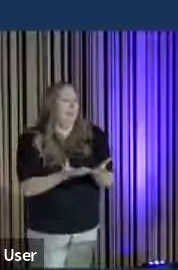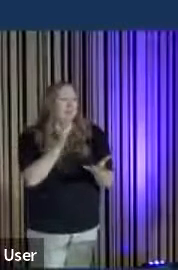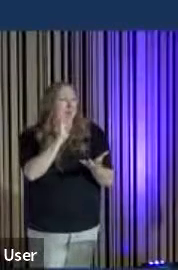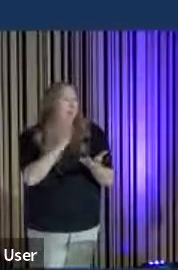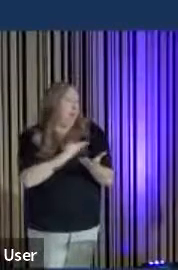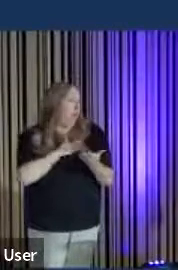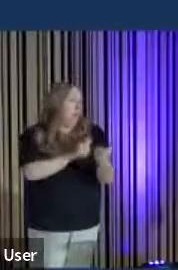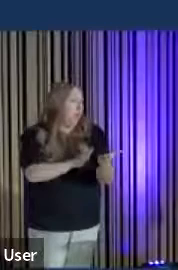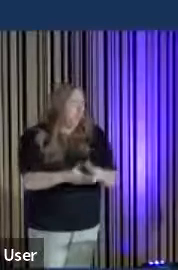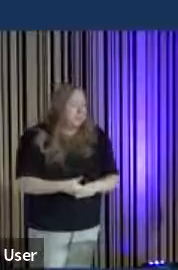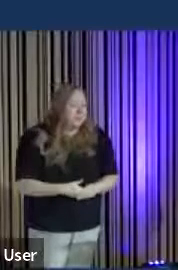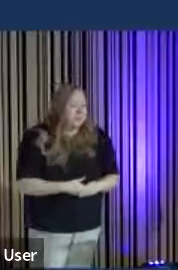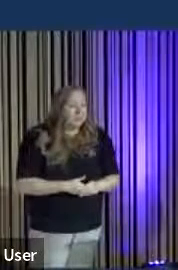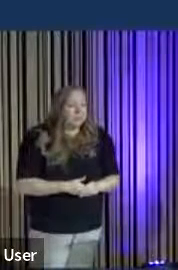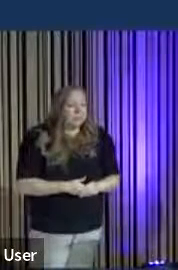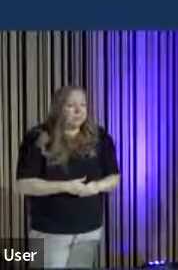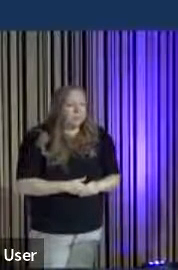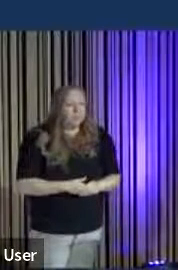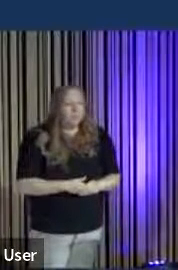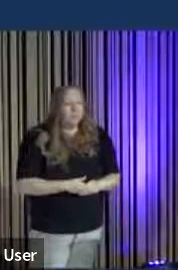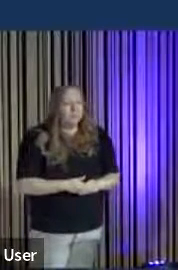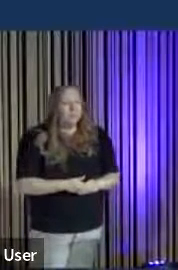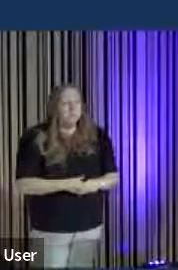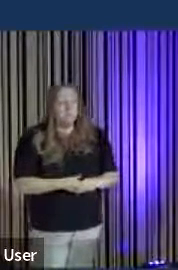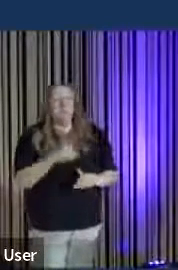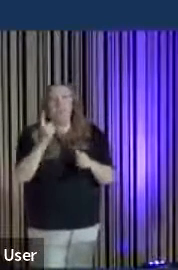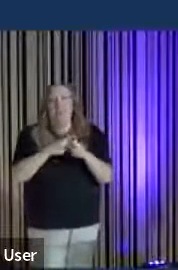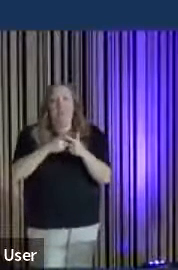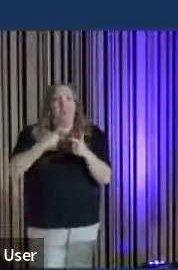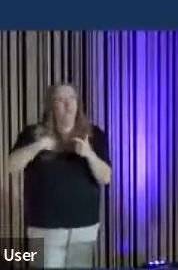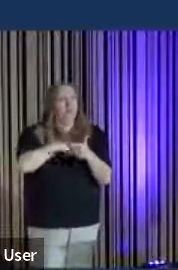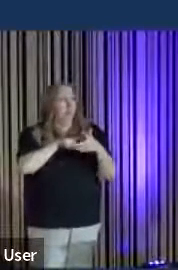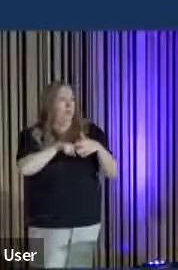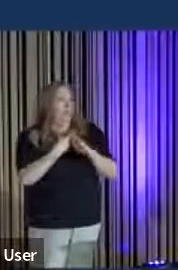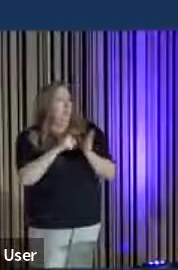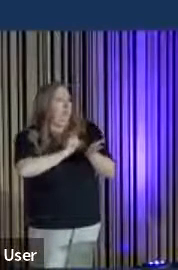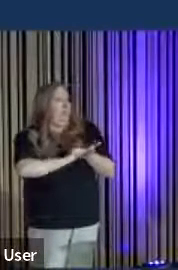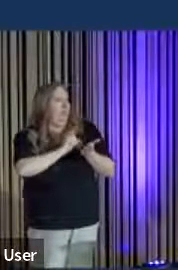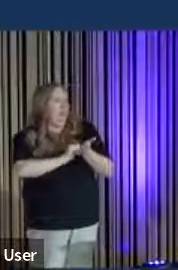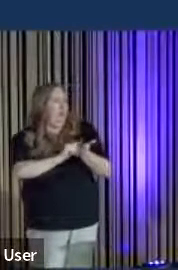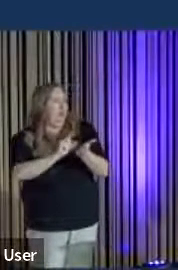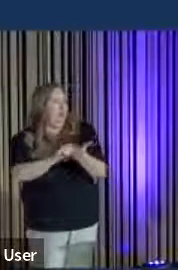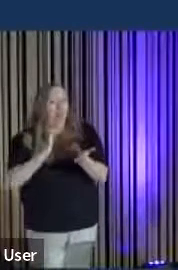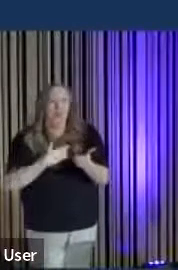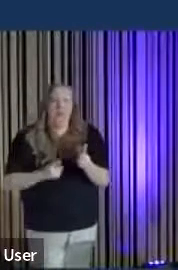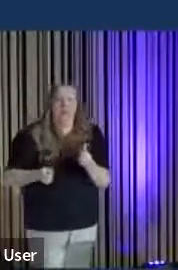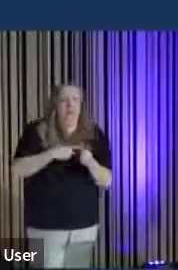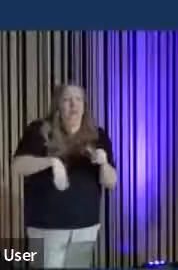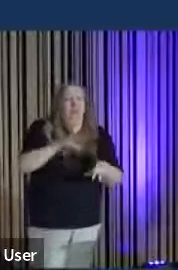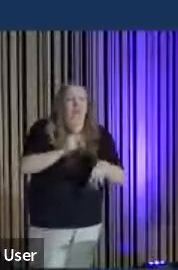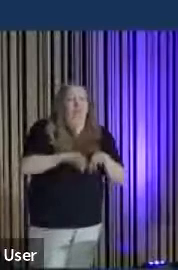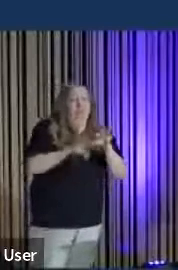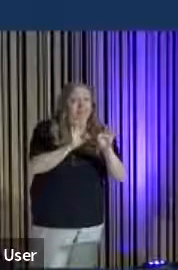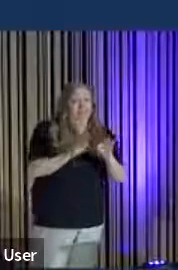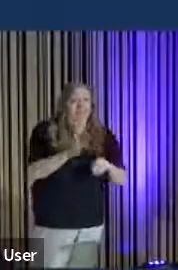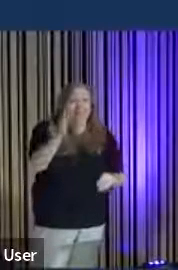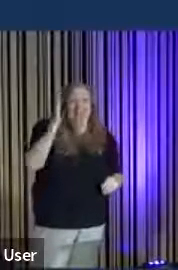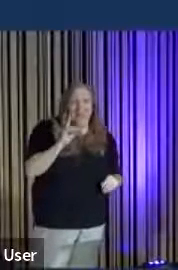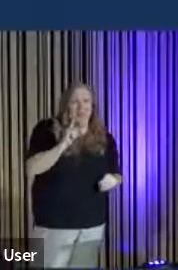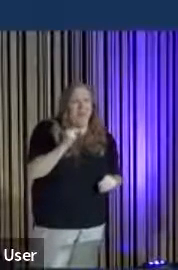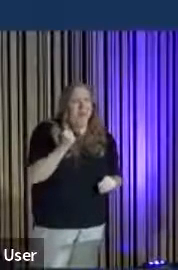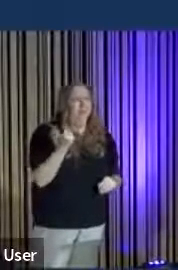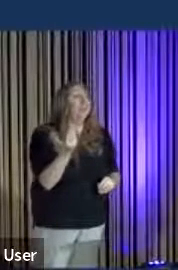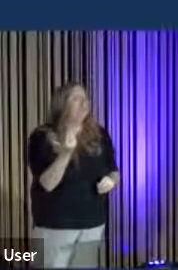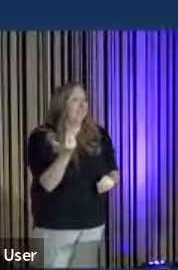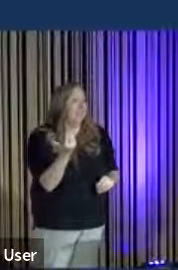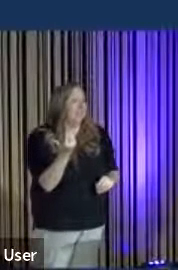project. And we began publishing our work, our first findings from the project already now back in